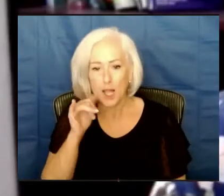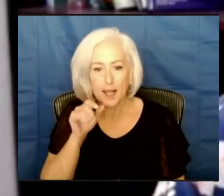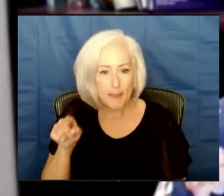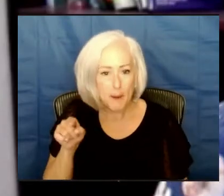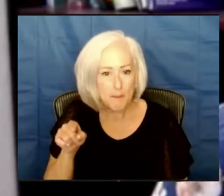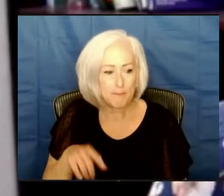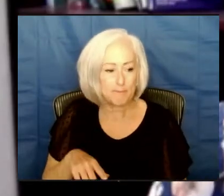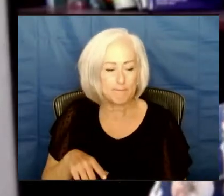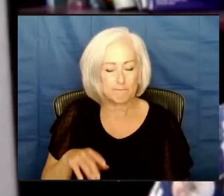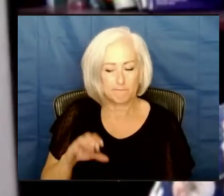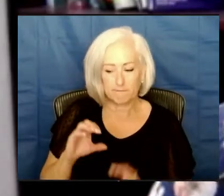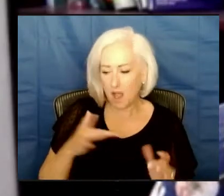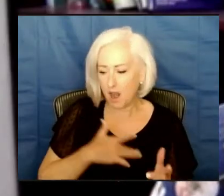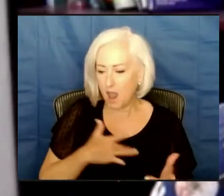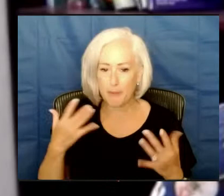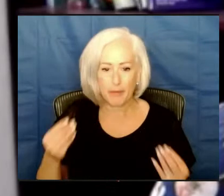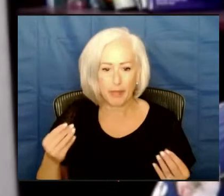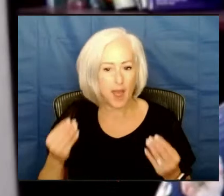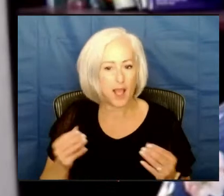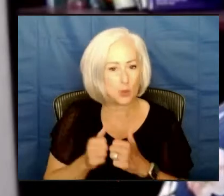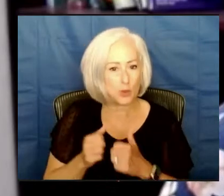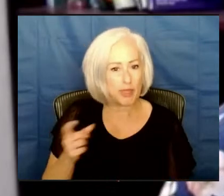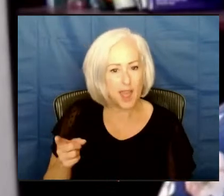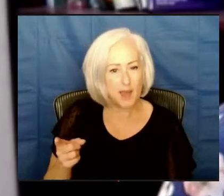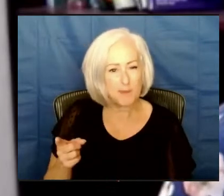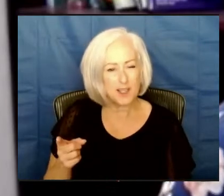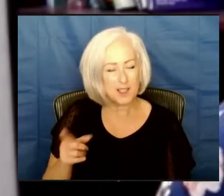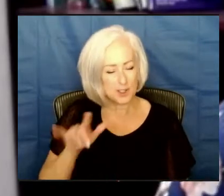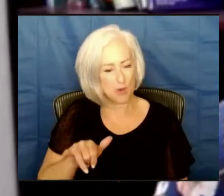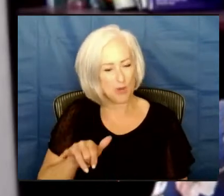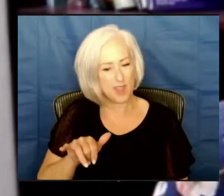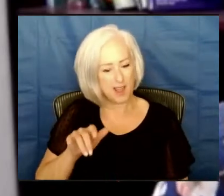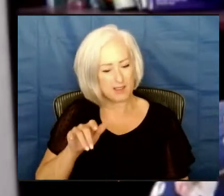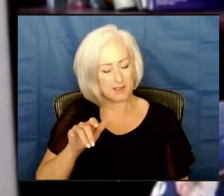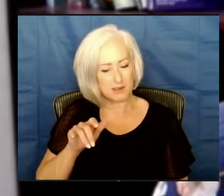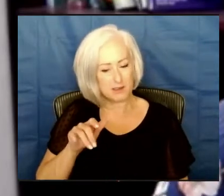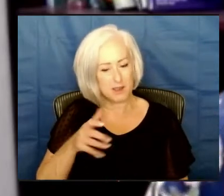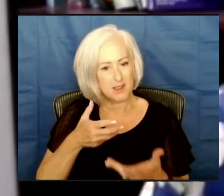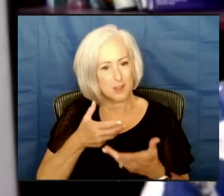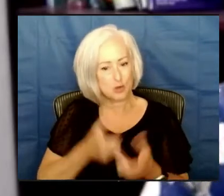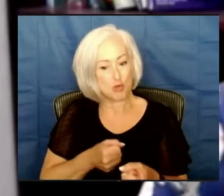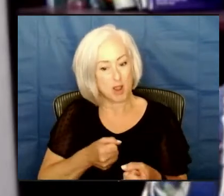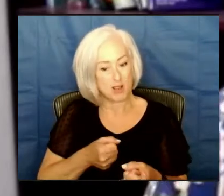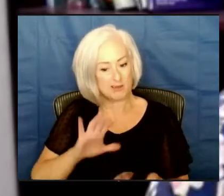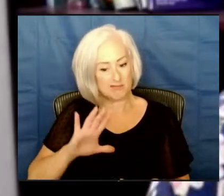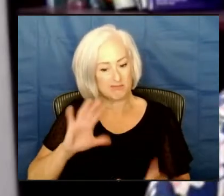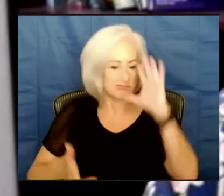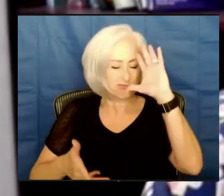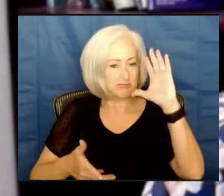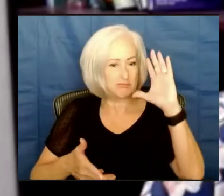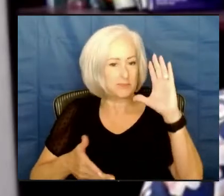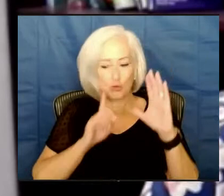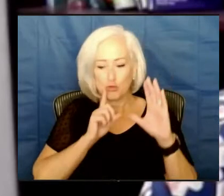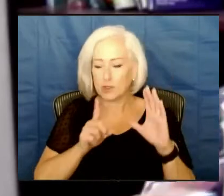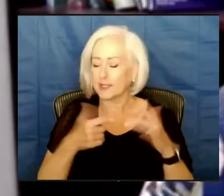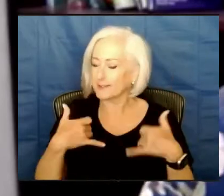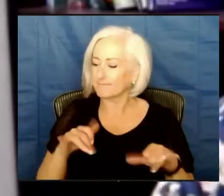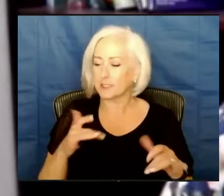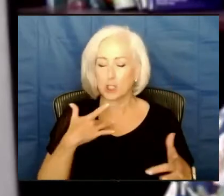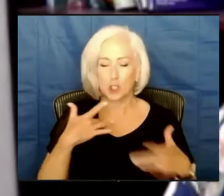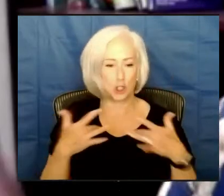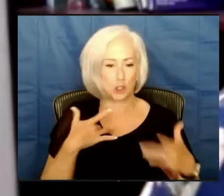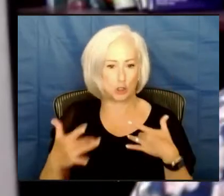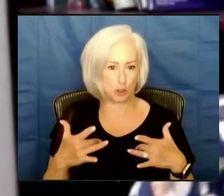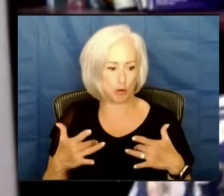So I think that medical mistrust aspect is still a huge, huge concern across the board, whether that's